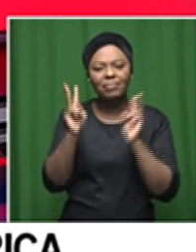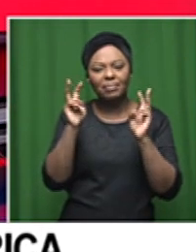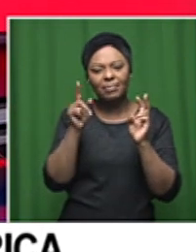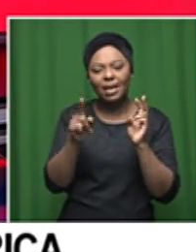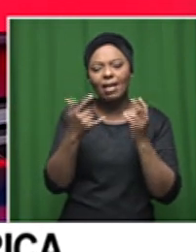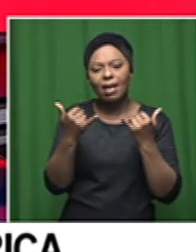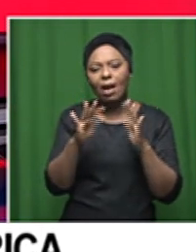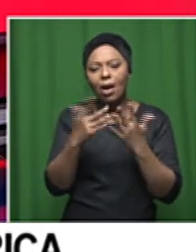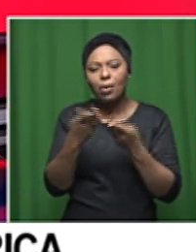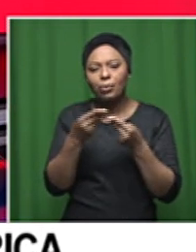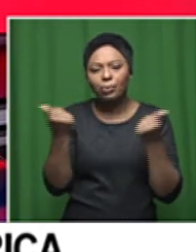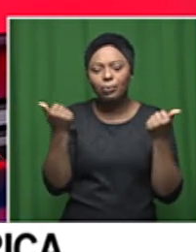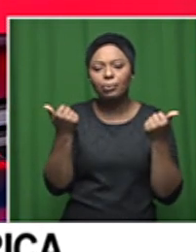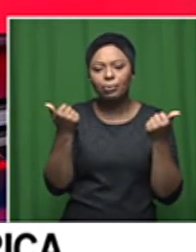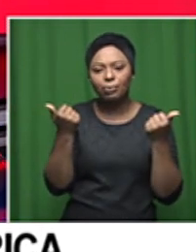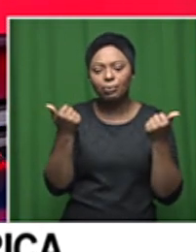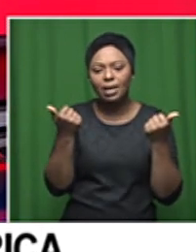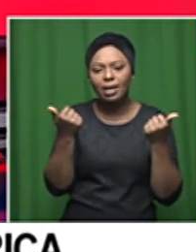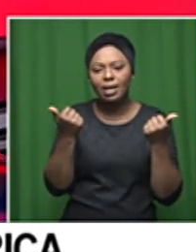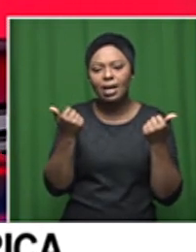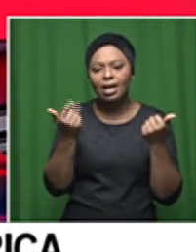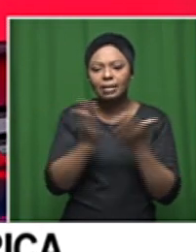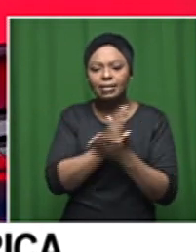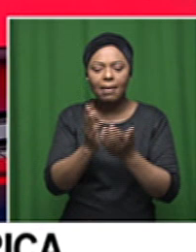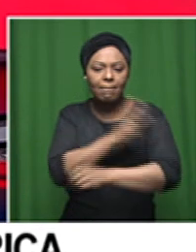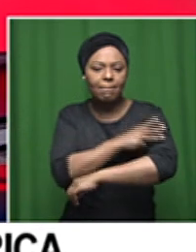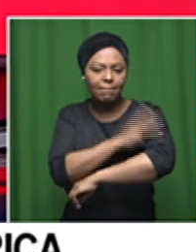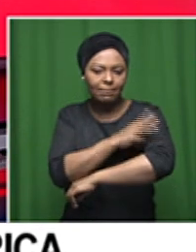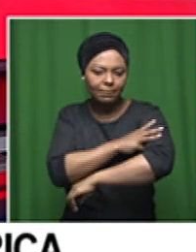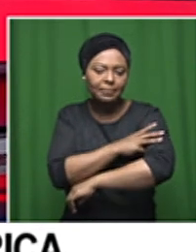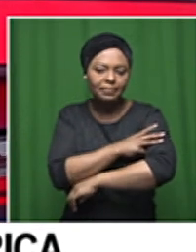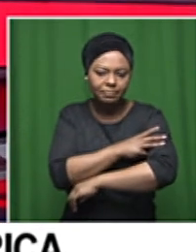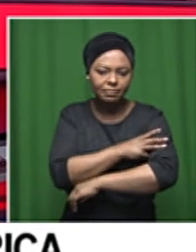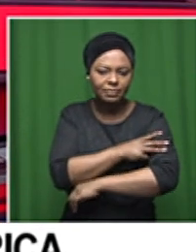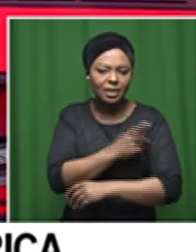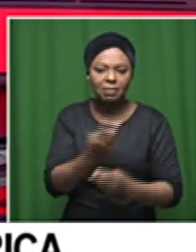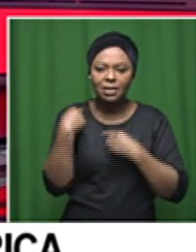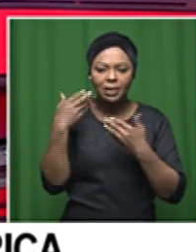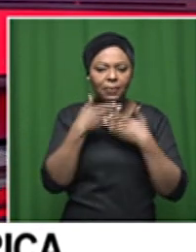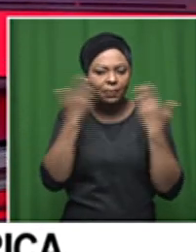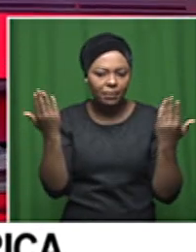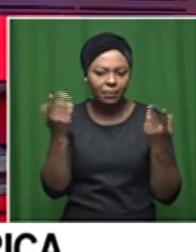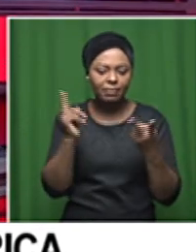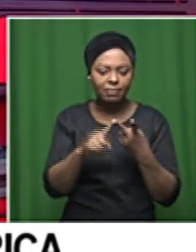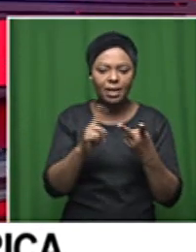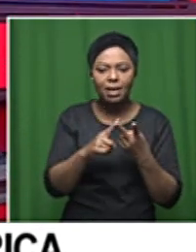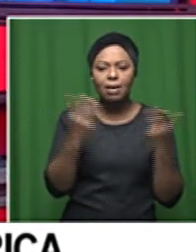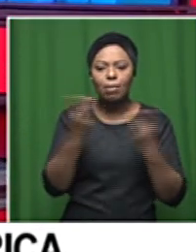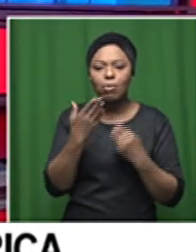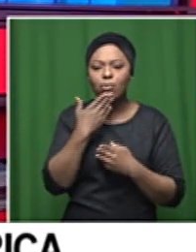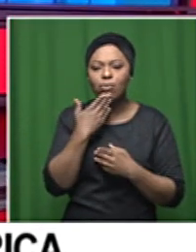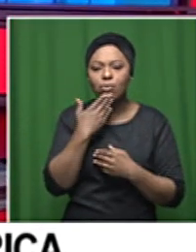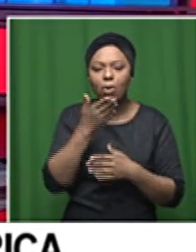to addressing the issue of ill-disciplined managers and people that work within the structures that make it difficult for